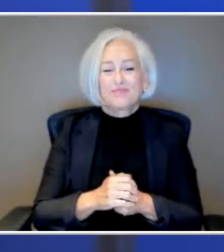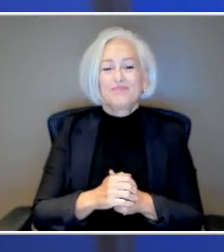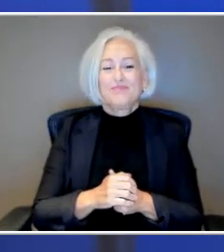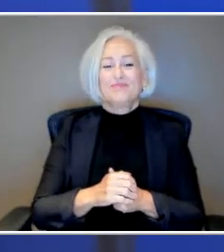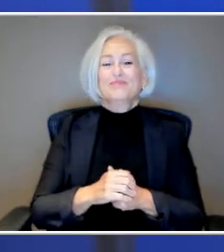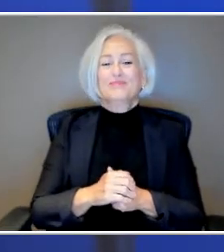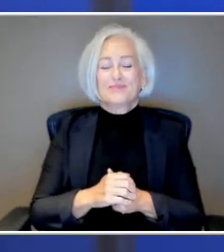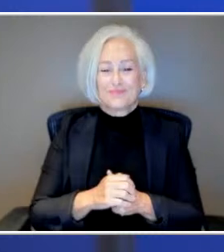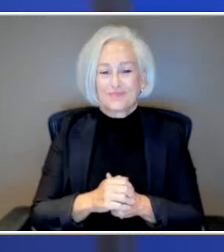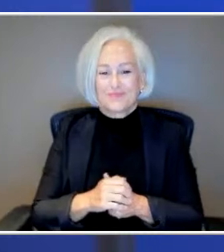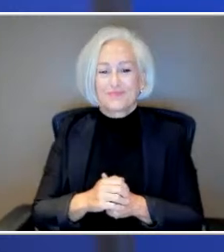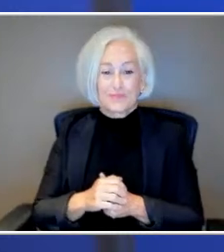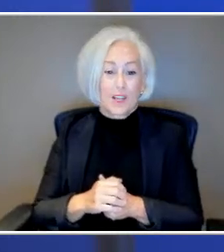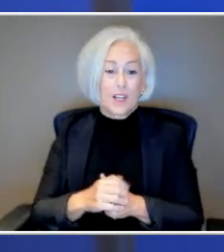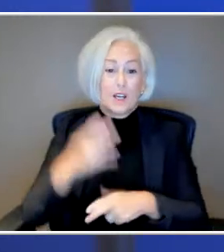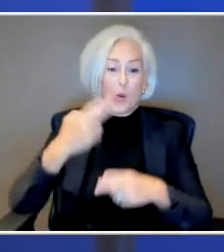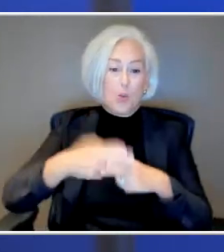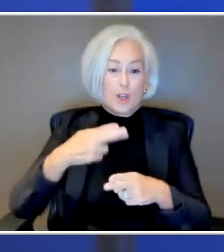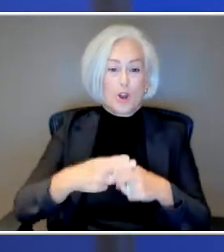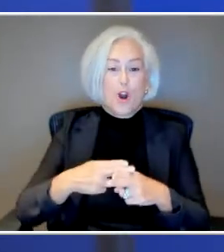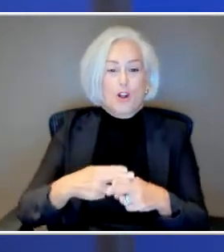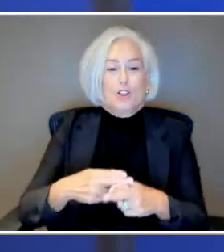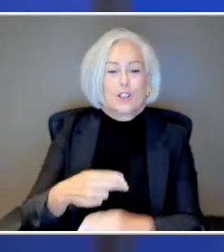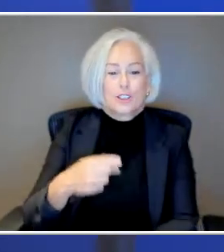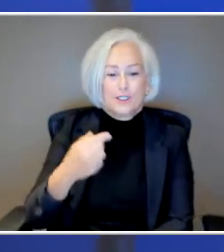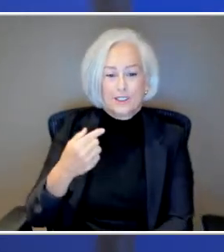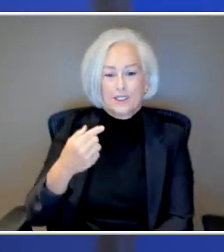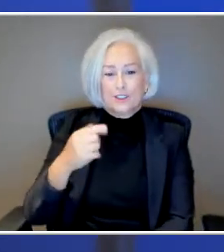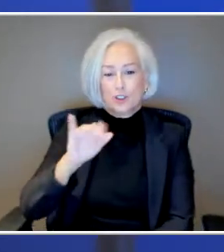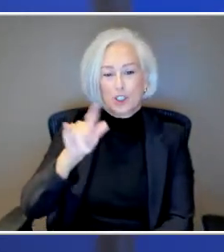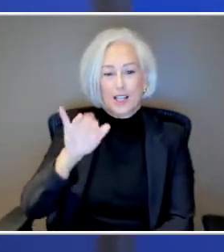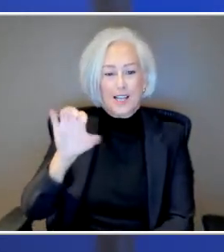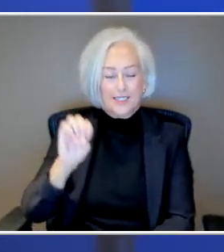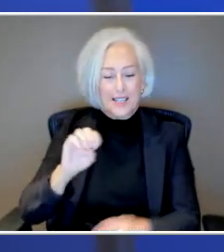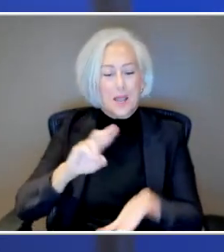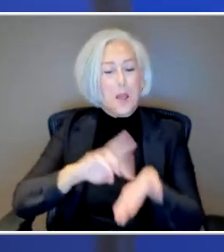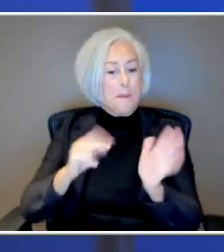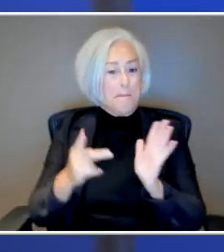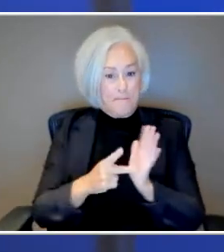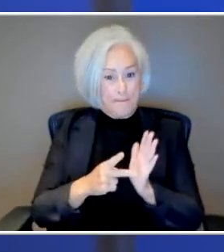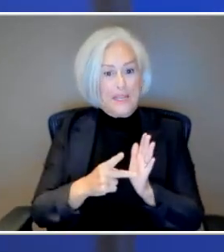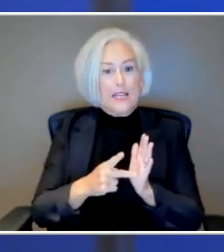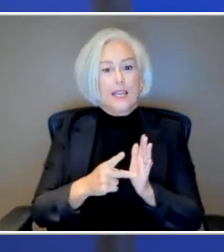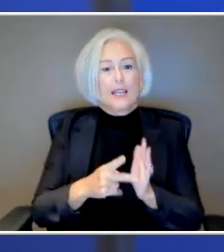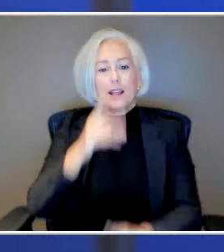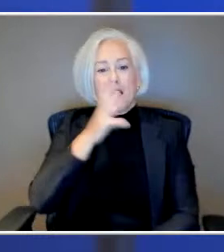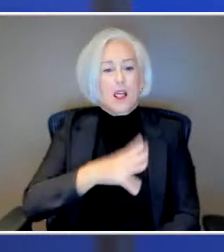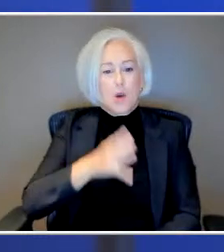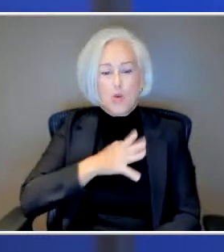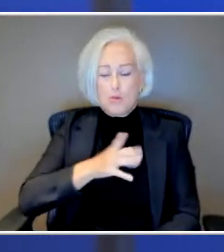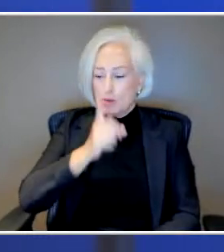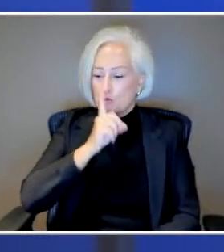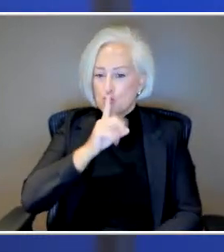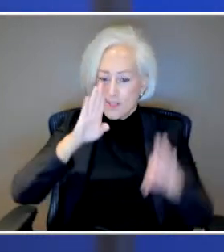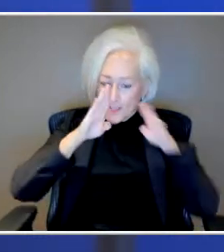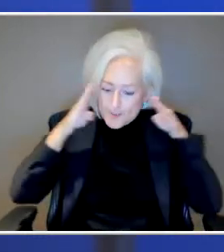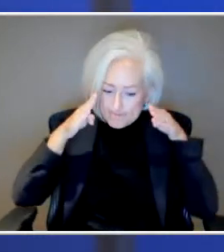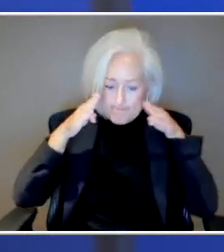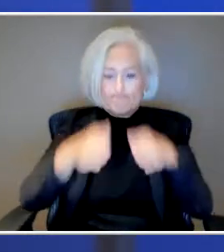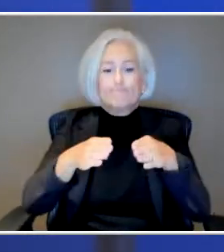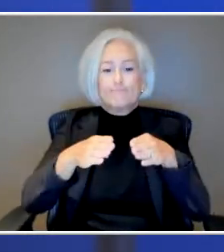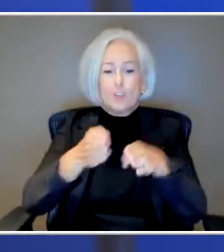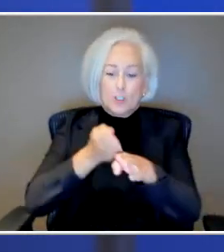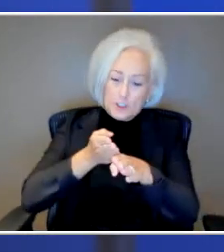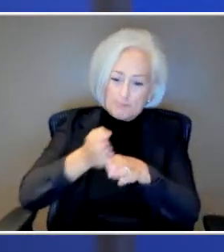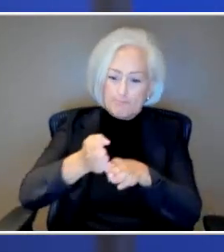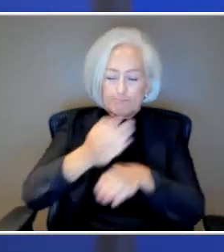Well, we refer to it as Vigilante, but it's about being very vigilant as a woman, and it's awesome. Like, it could not be a more empowering song